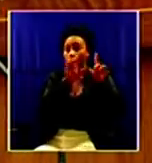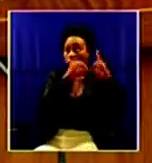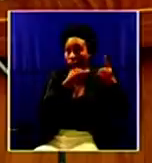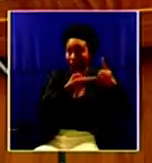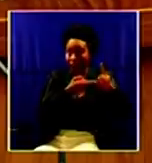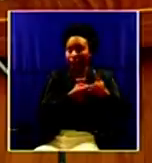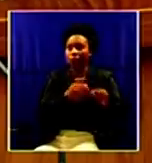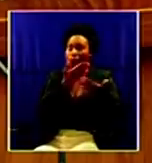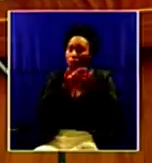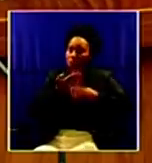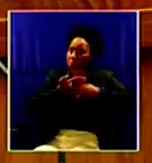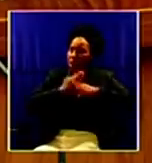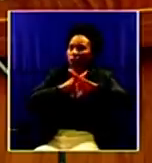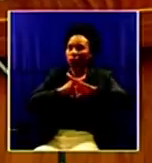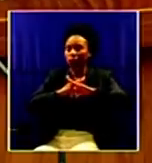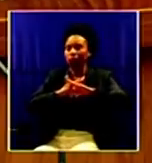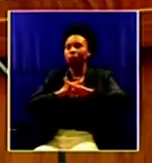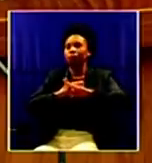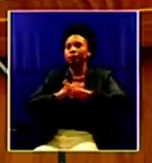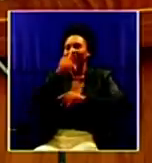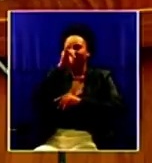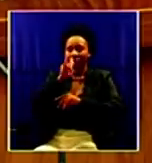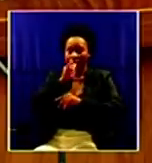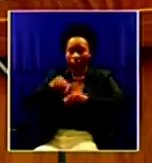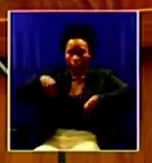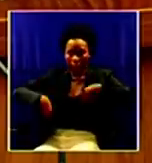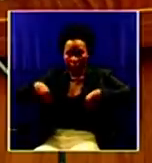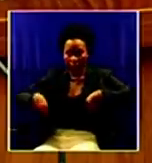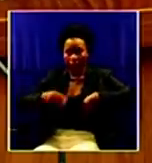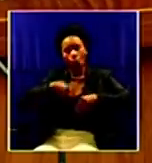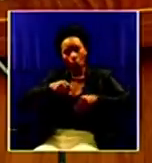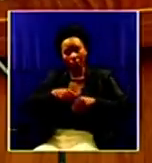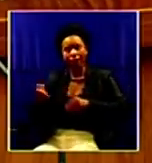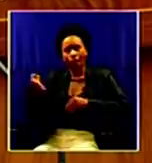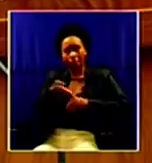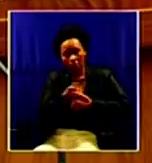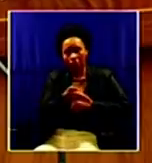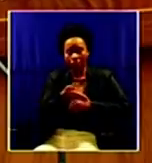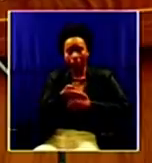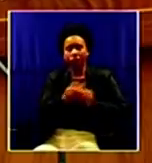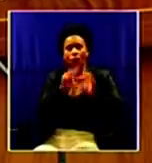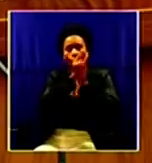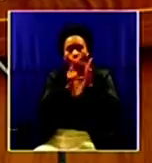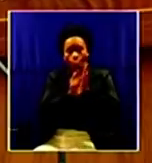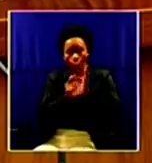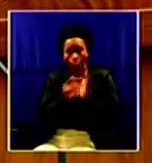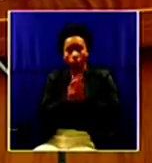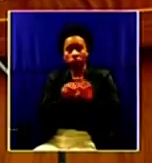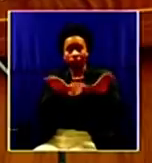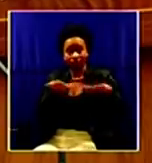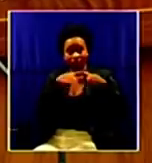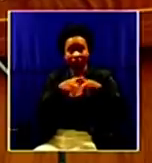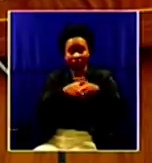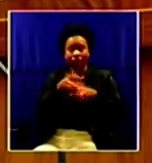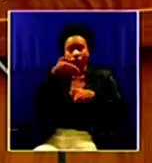corruption. We are bringing the long arm of the law into the digital age through the